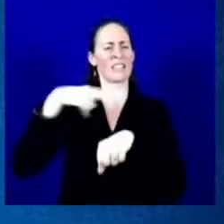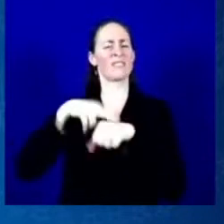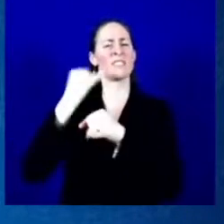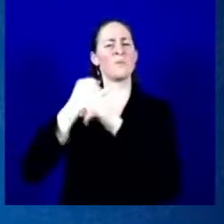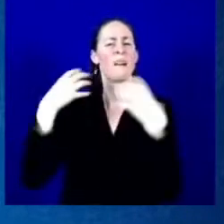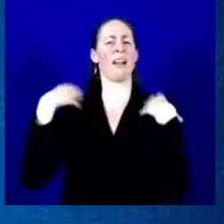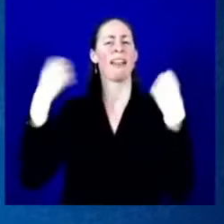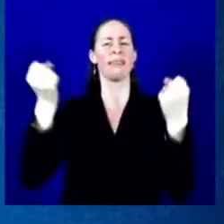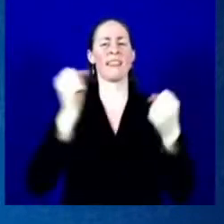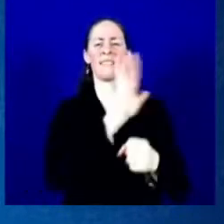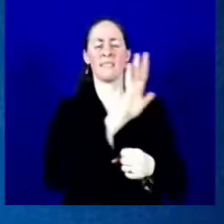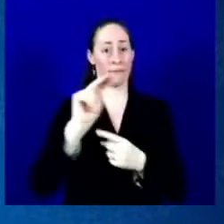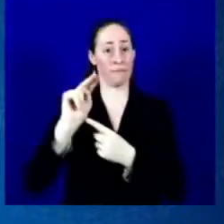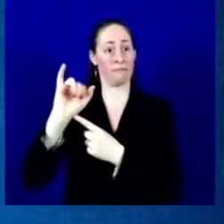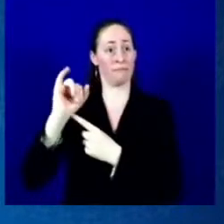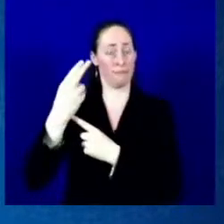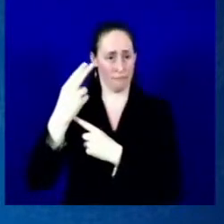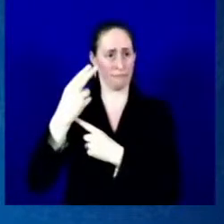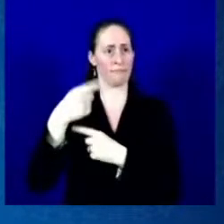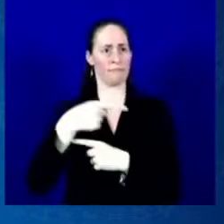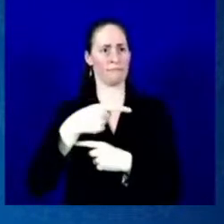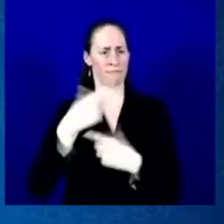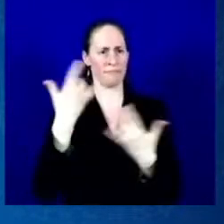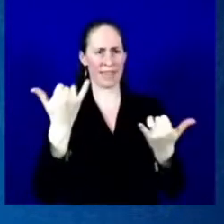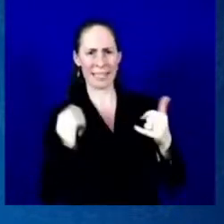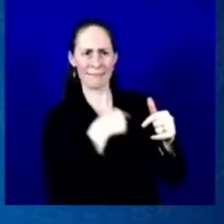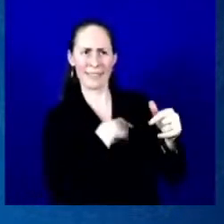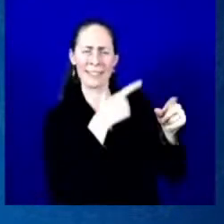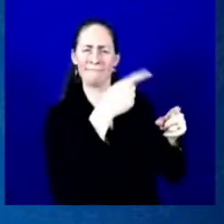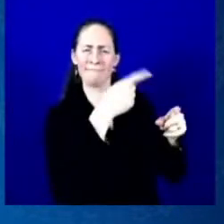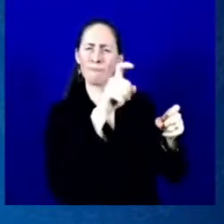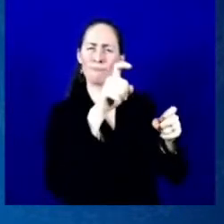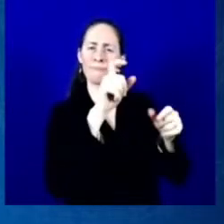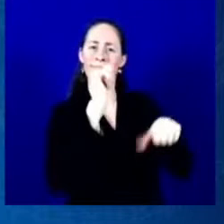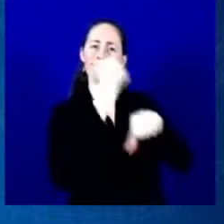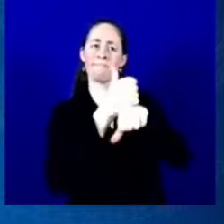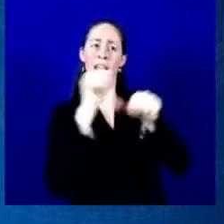research projects agency for health.